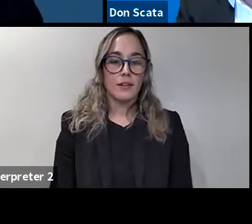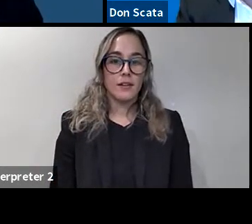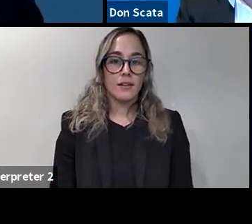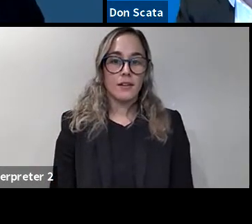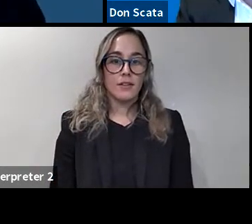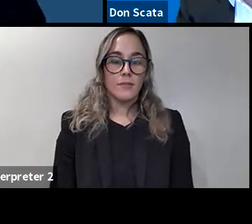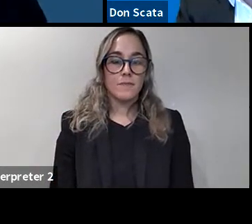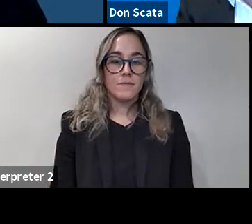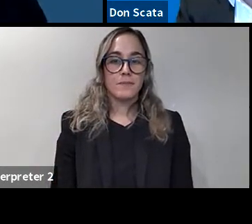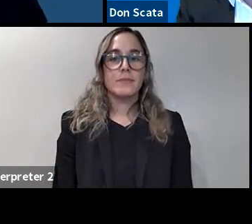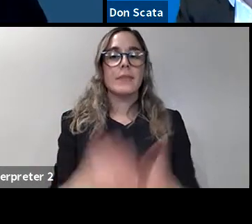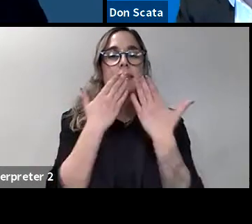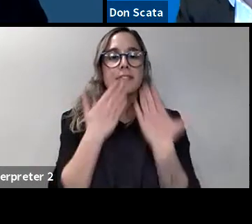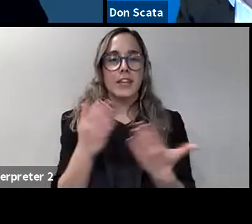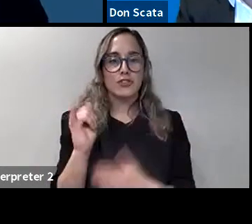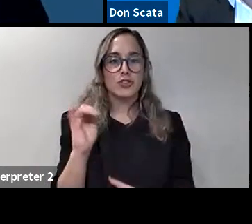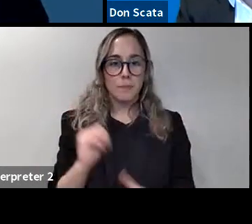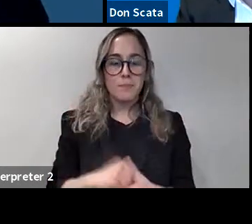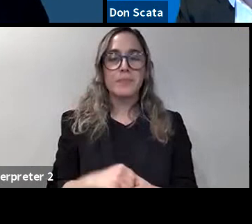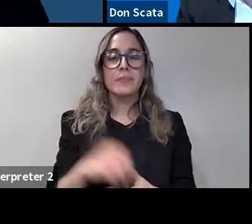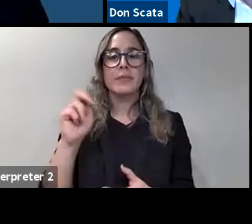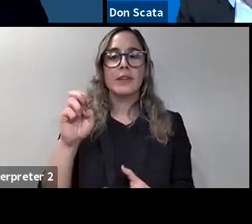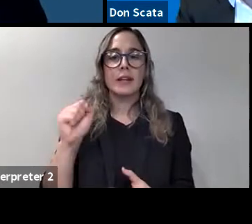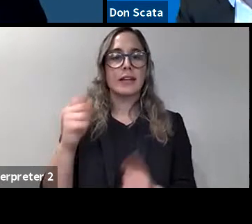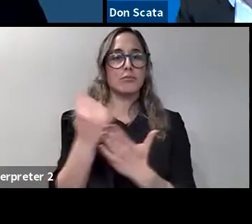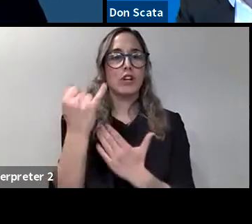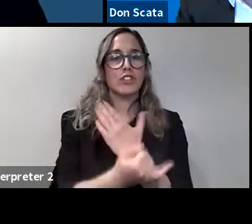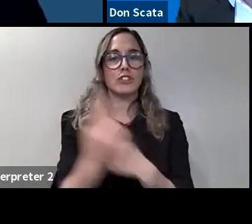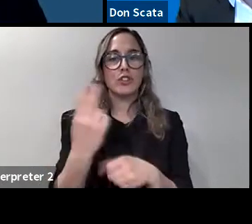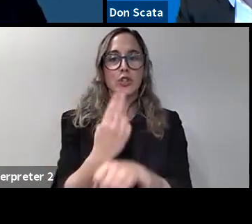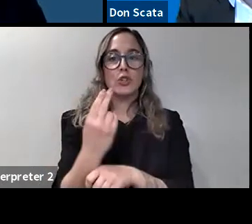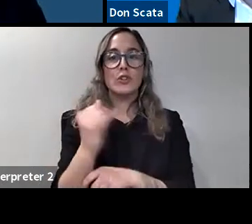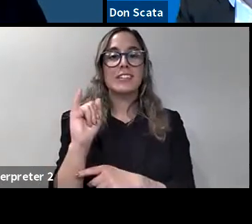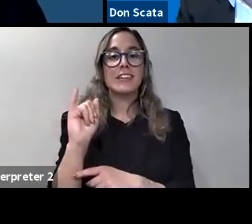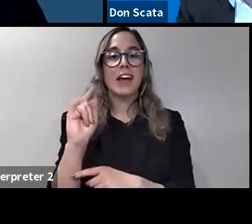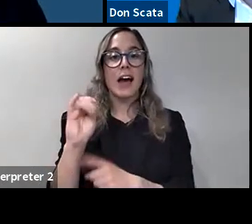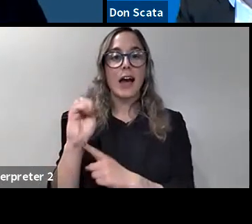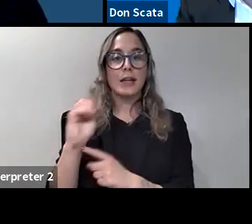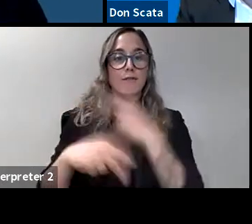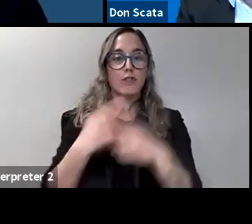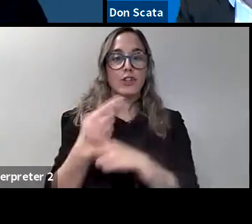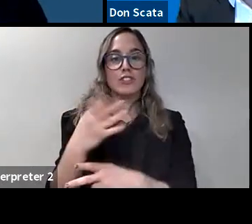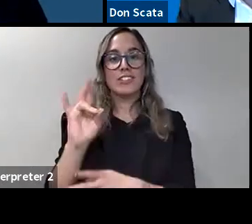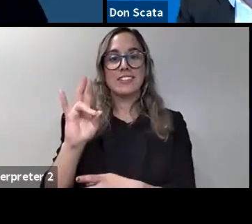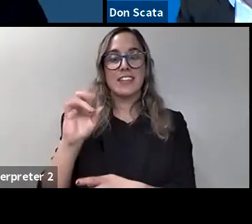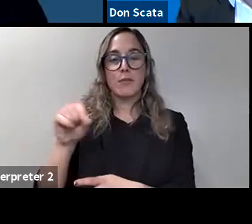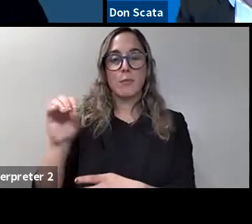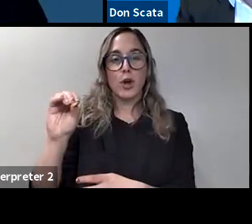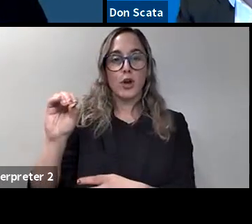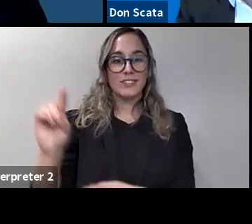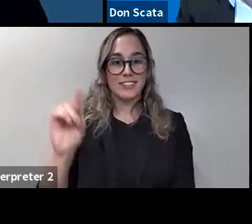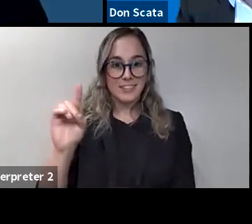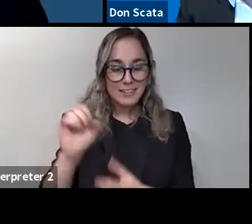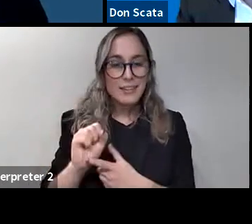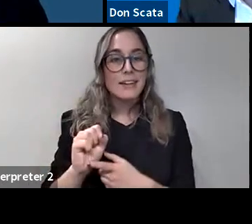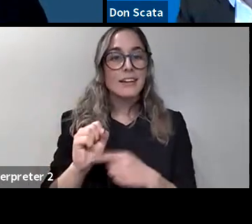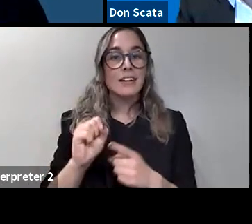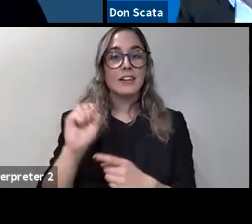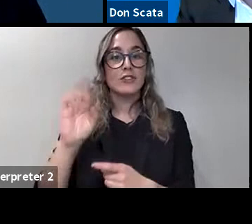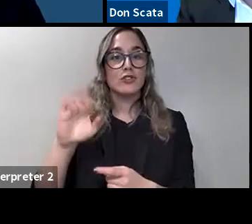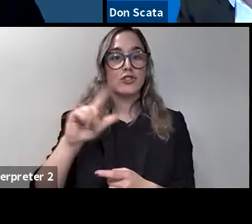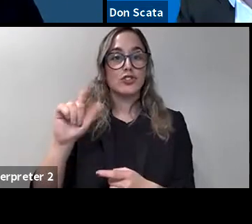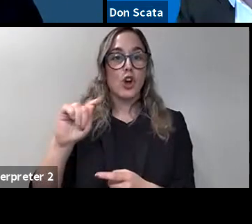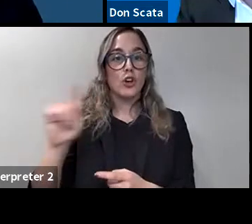Yeah, thanks, Jim. The NES project utilized INM version 7.0D. The Schultz or